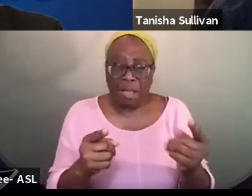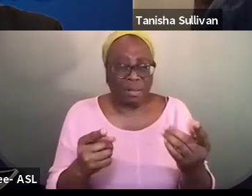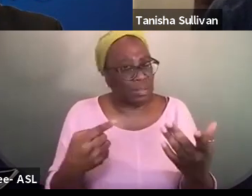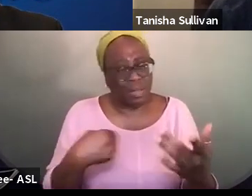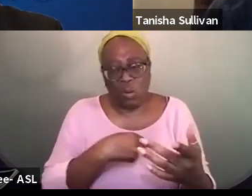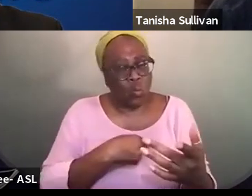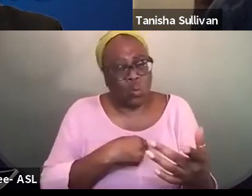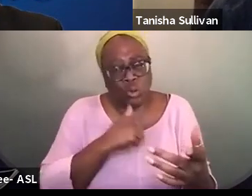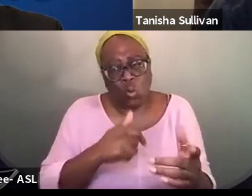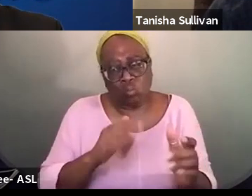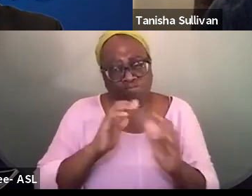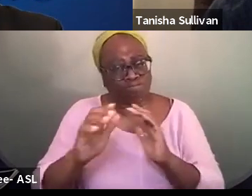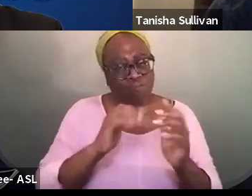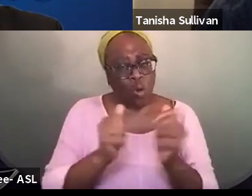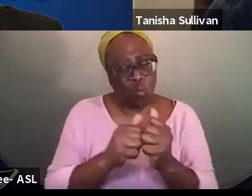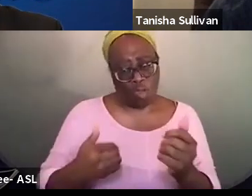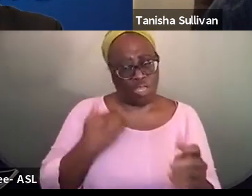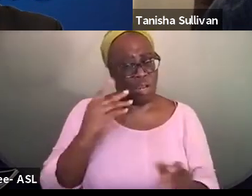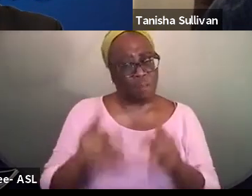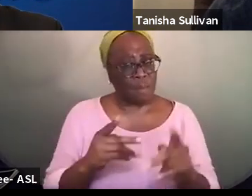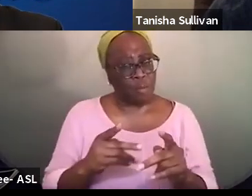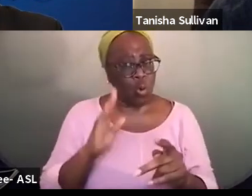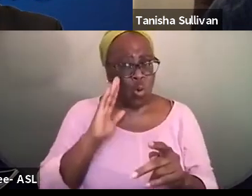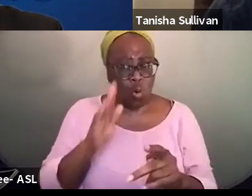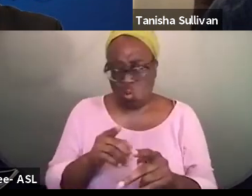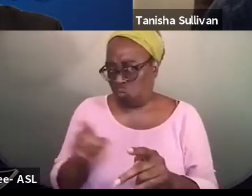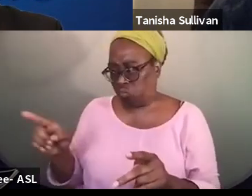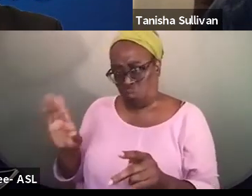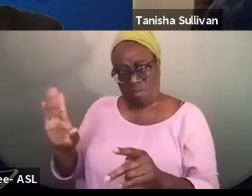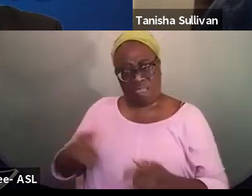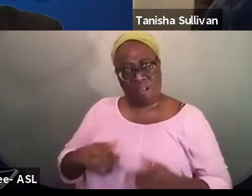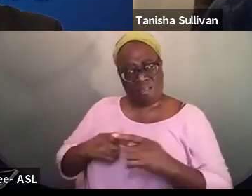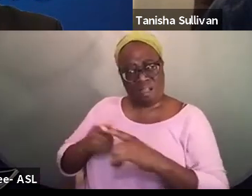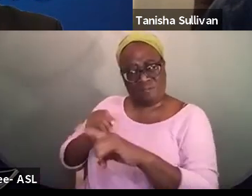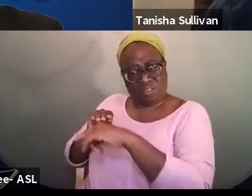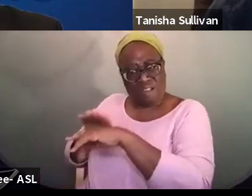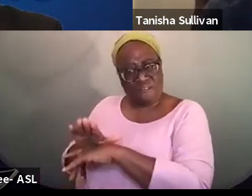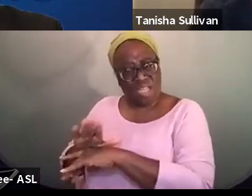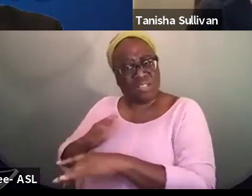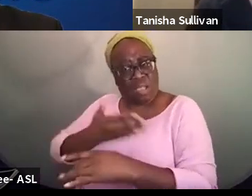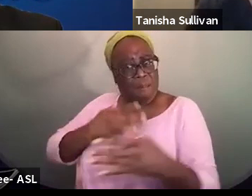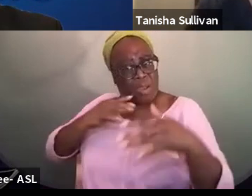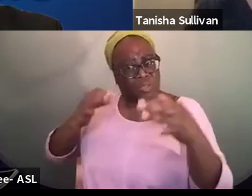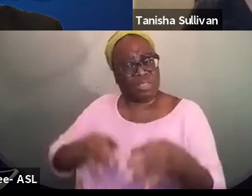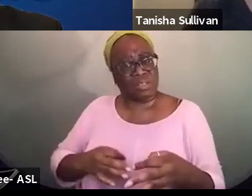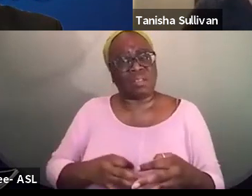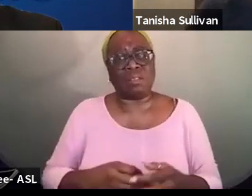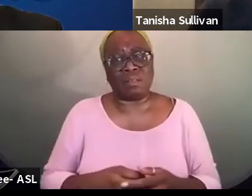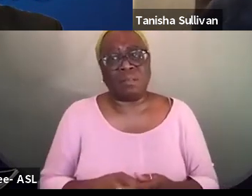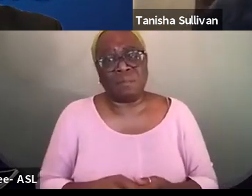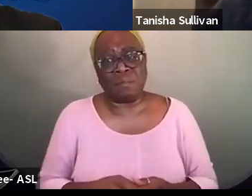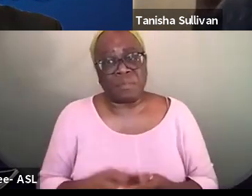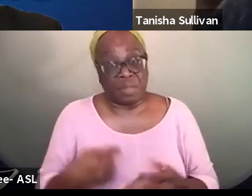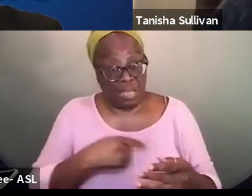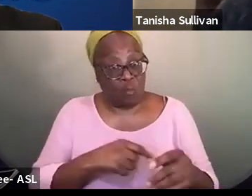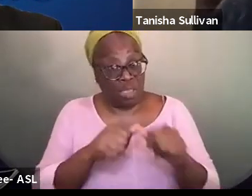youngest folks who are going to be affected, the ones who are going to be the students at BLA in the near future. If we